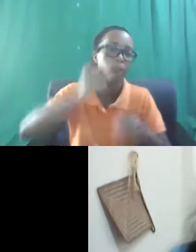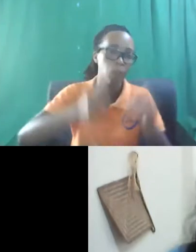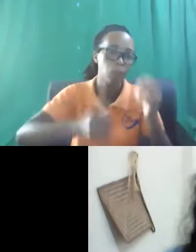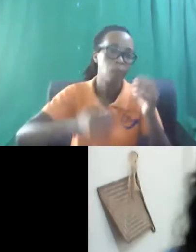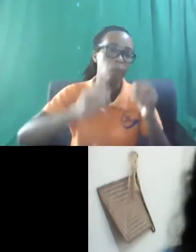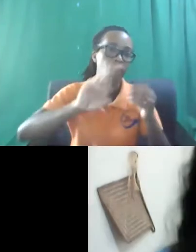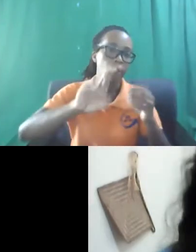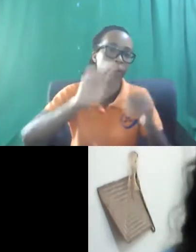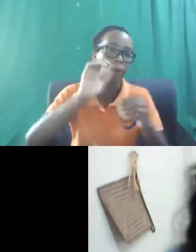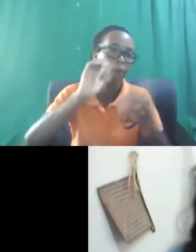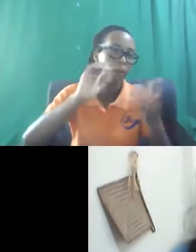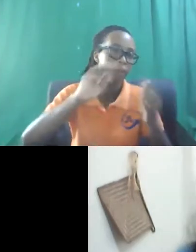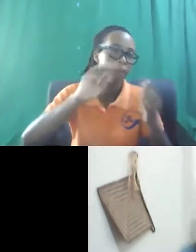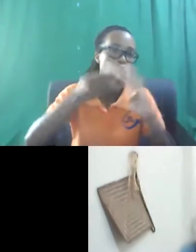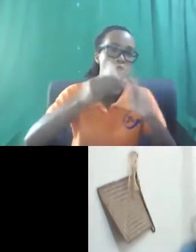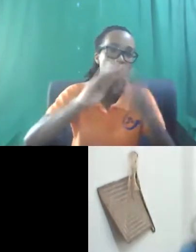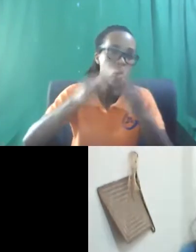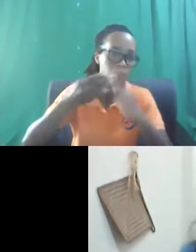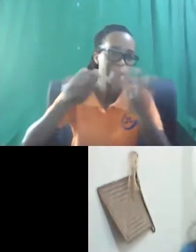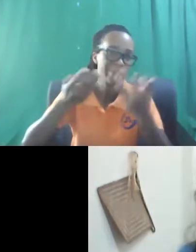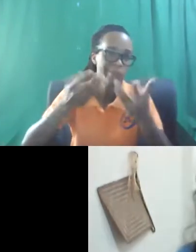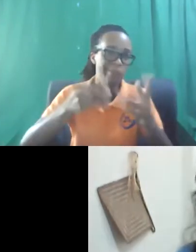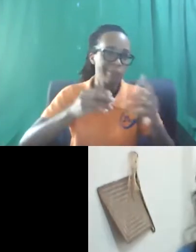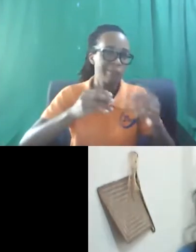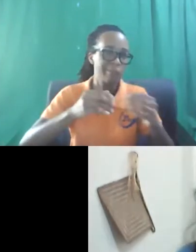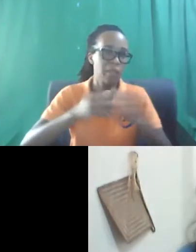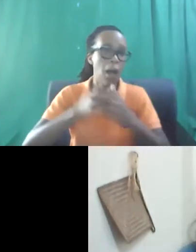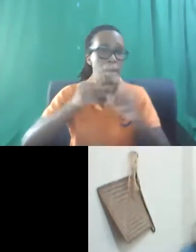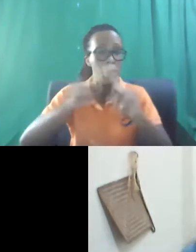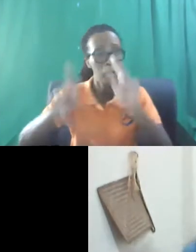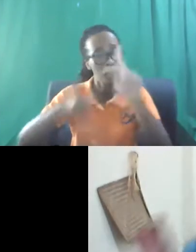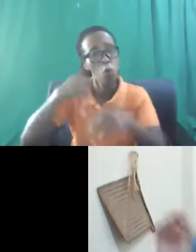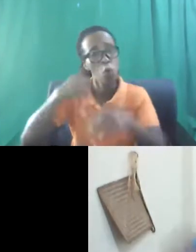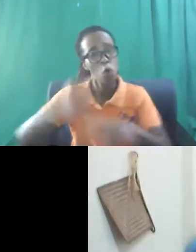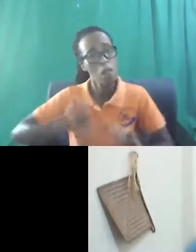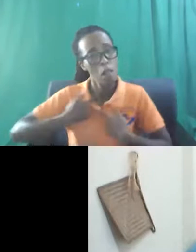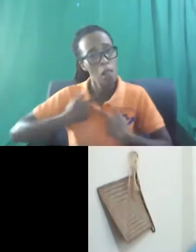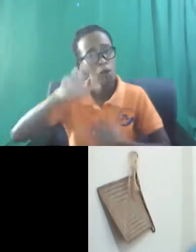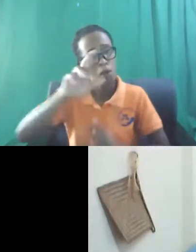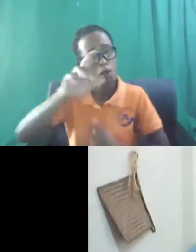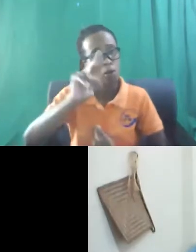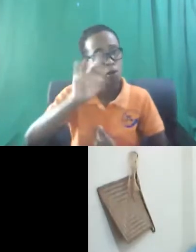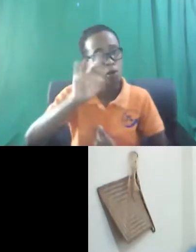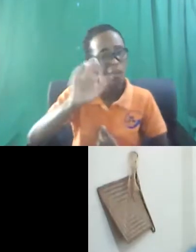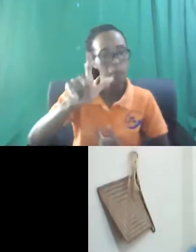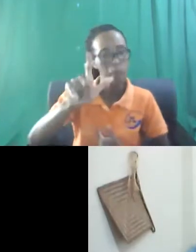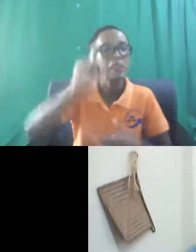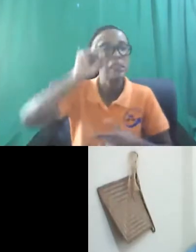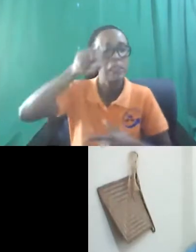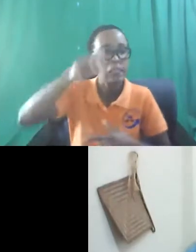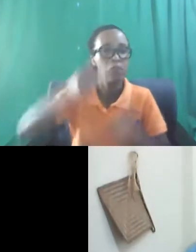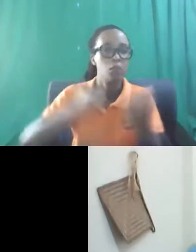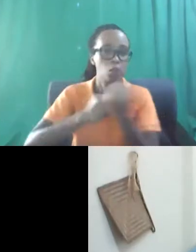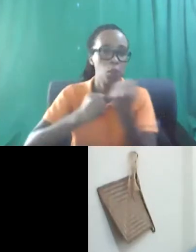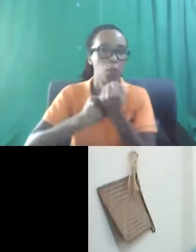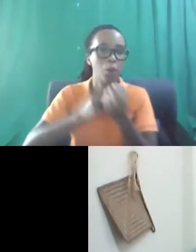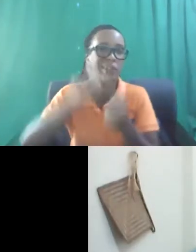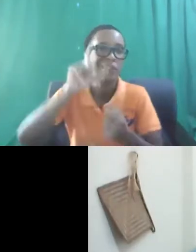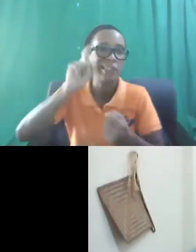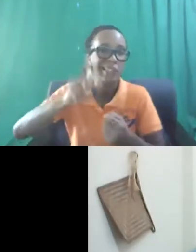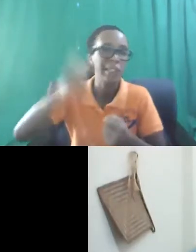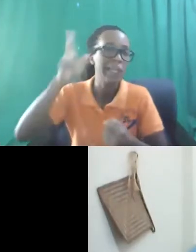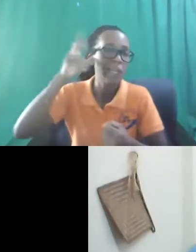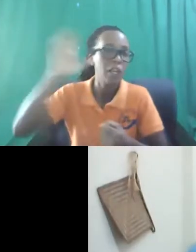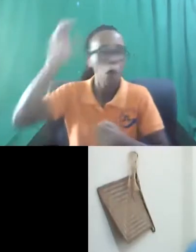people in rural areas also need their voices to be heard. And I feel like that field trip was when I realized